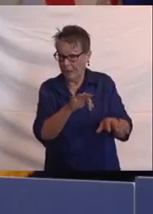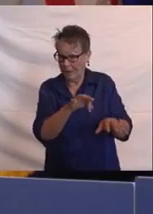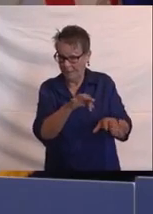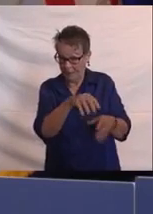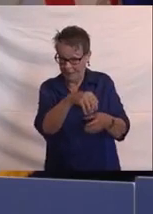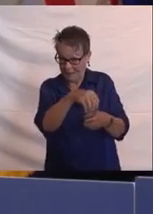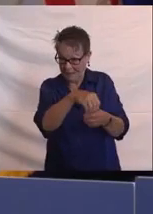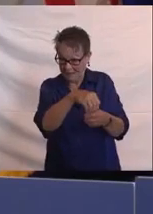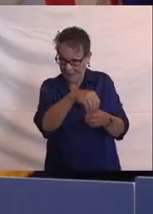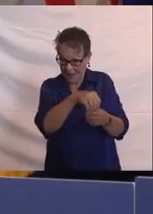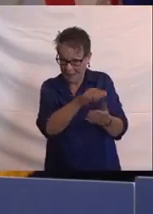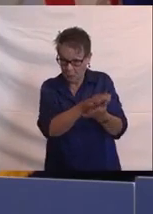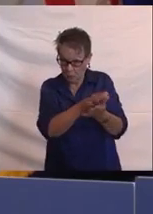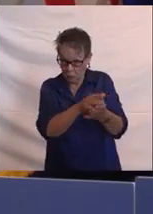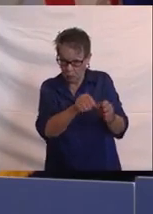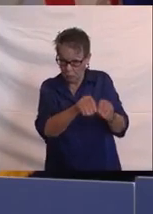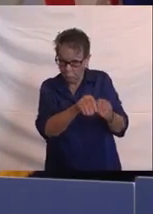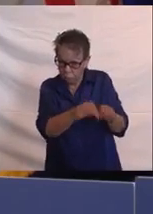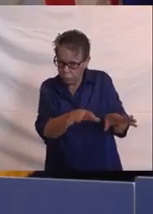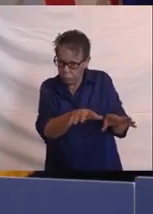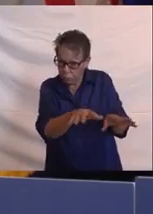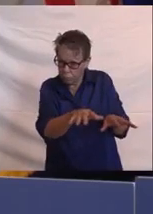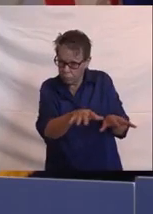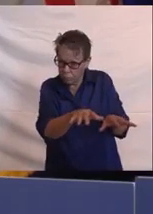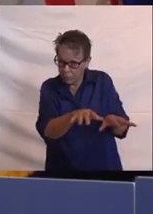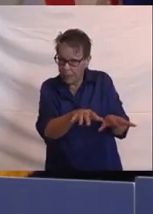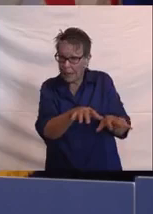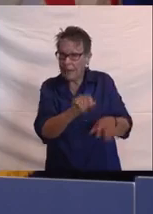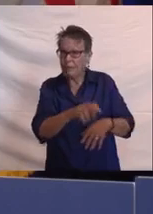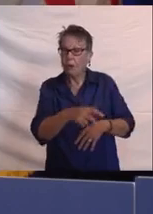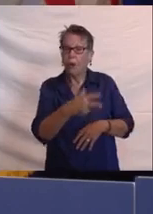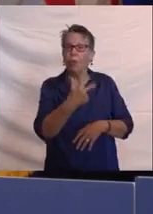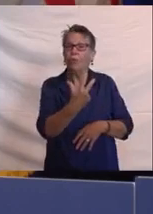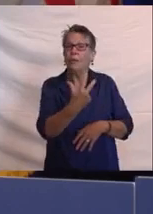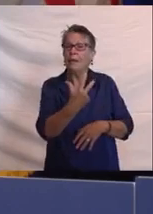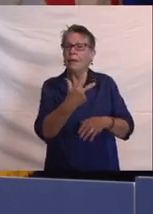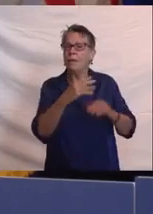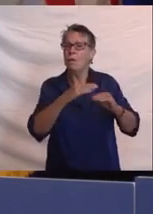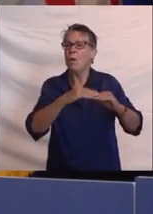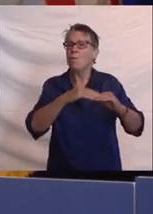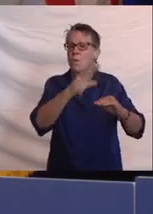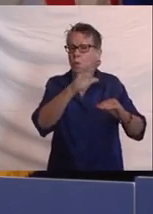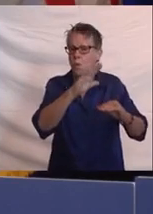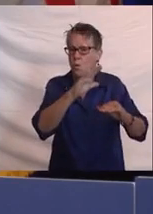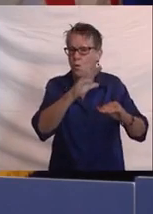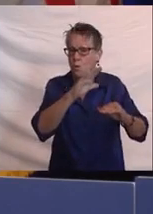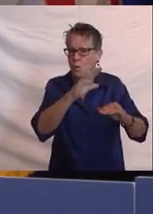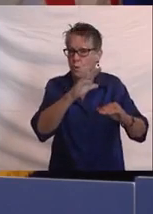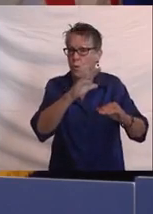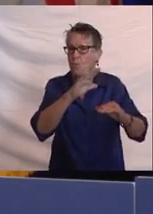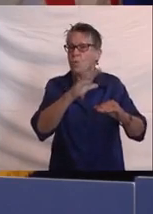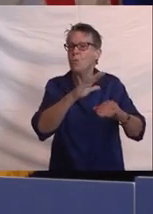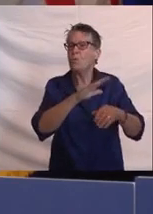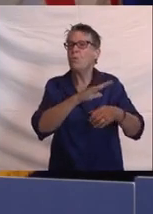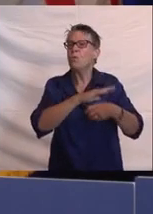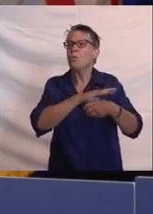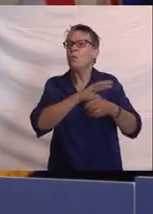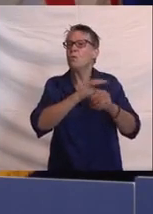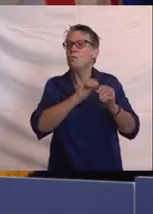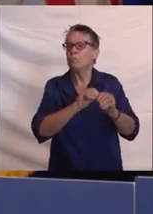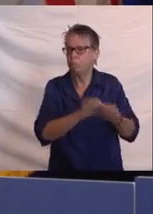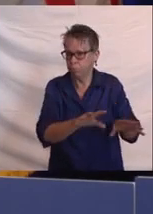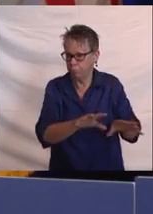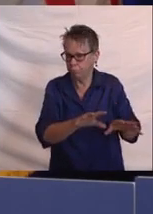transmission outbreak to be 3 or more epidemiologically linked cases where, you don't have any